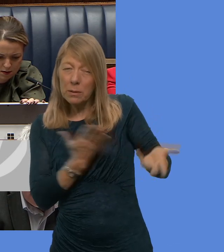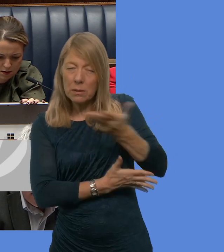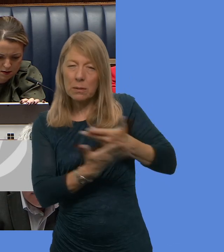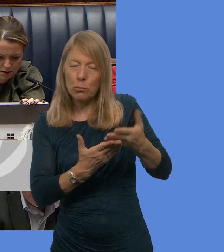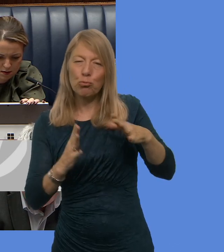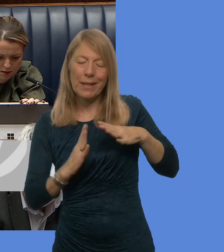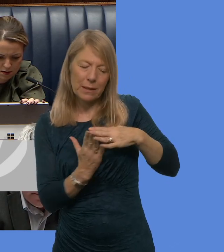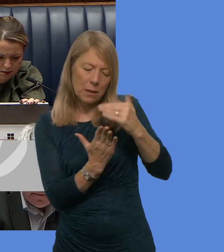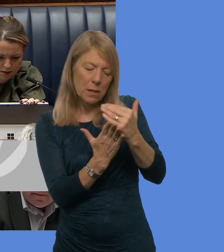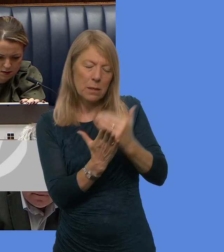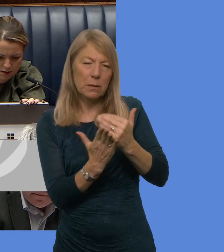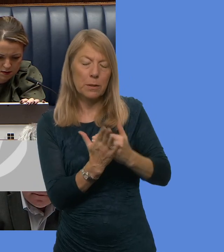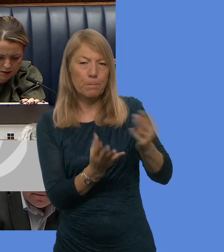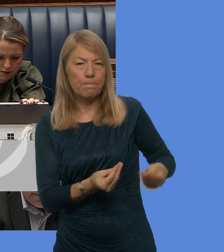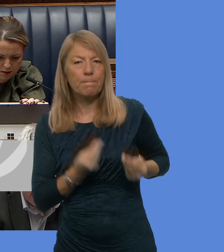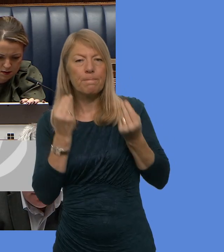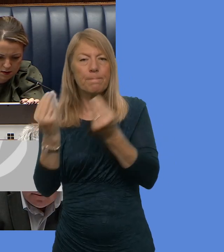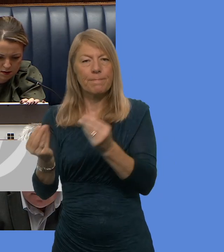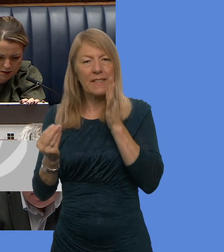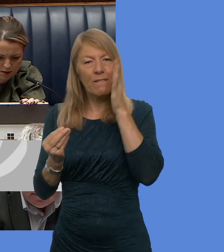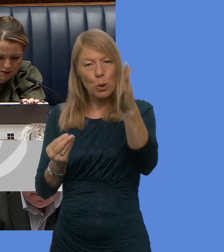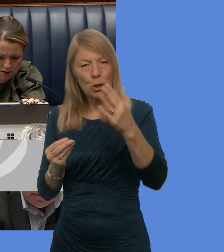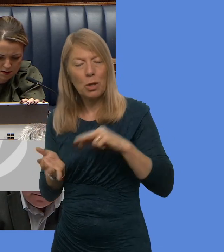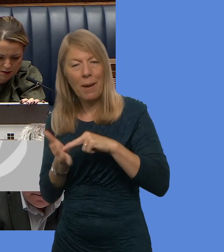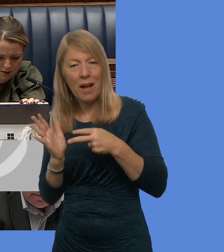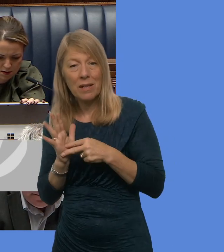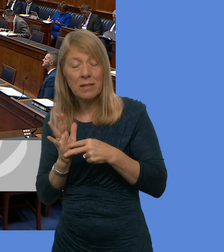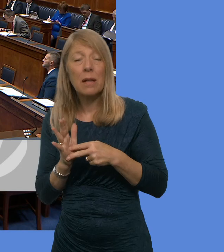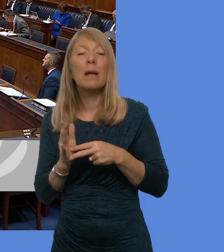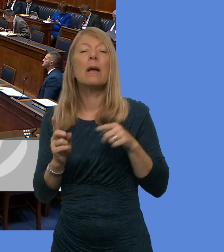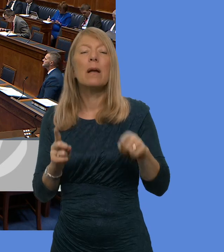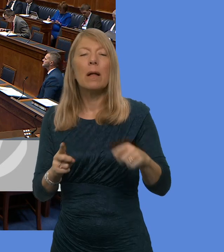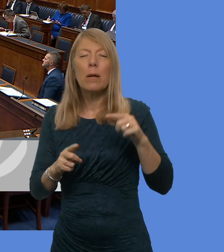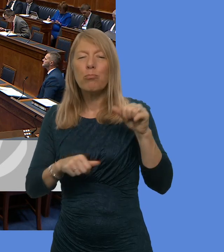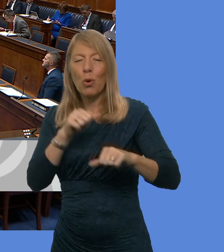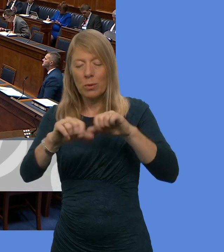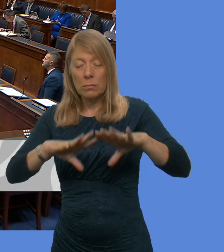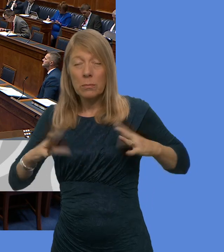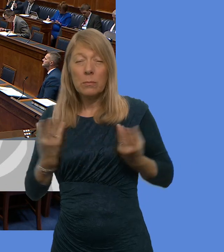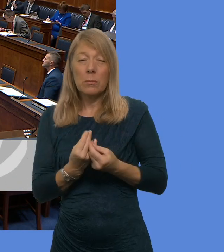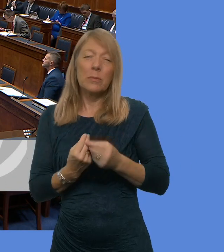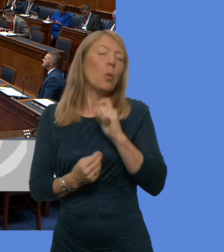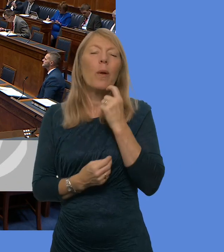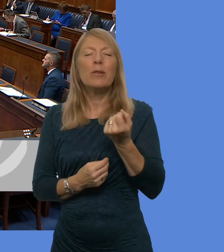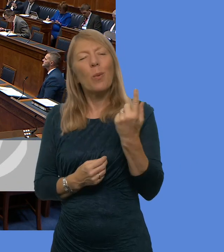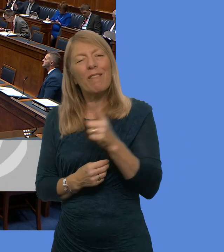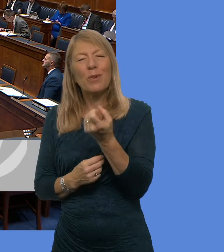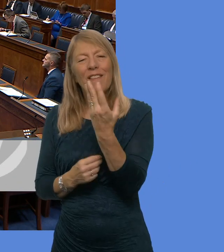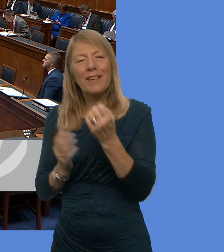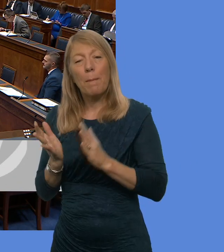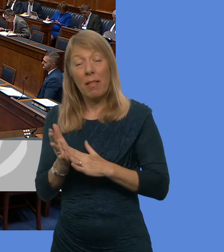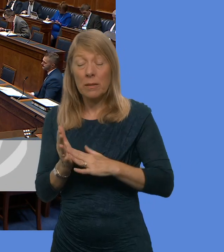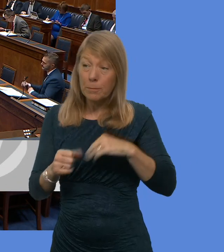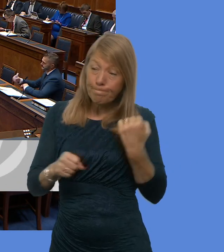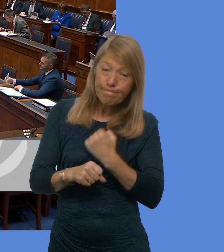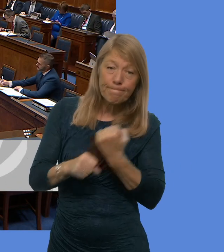This process is due to commence next month and last between 12 to 15 months. Construction is planned to begin in February